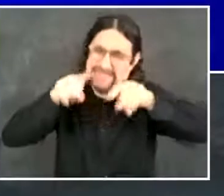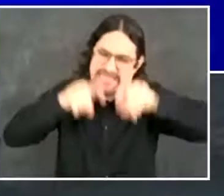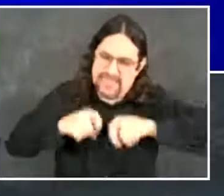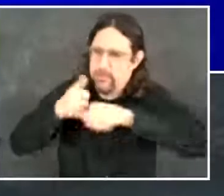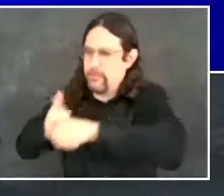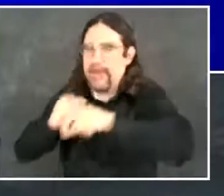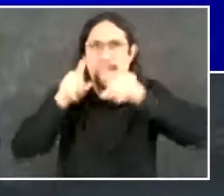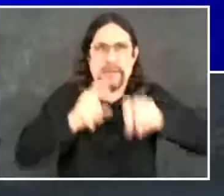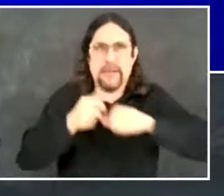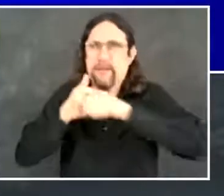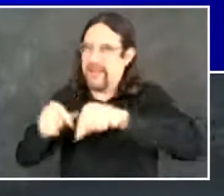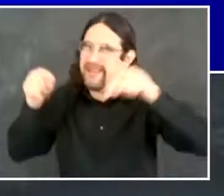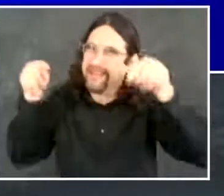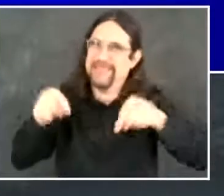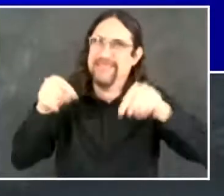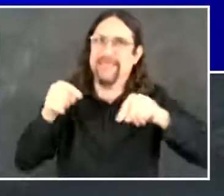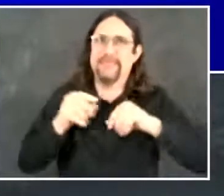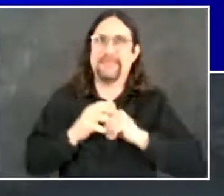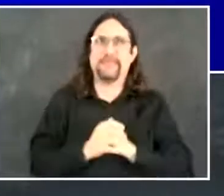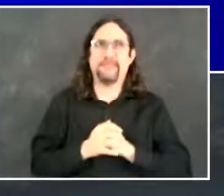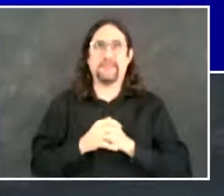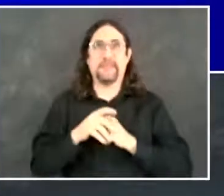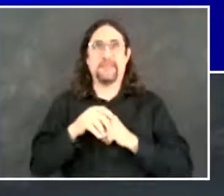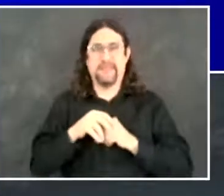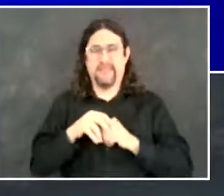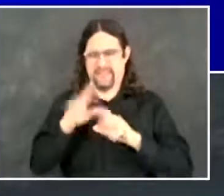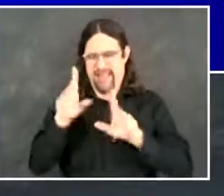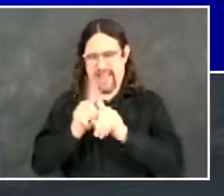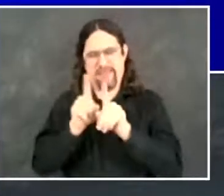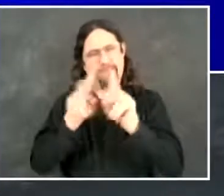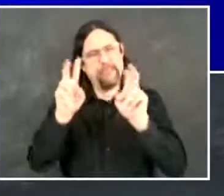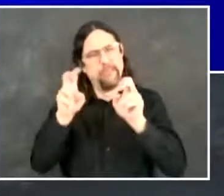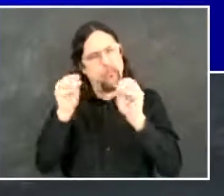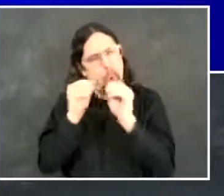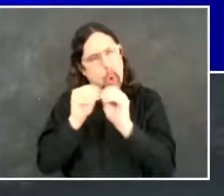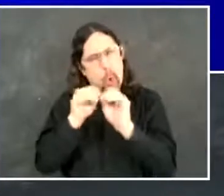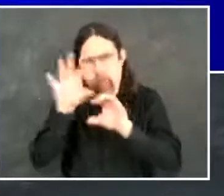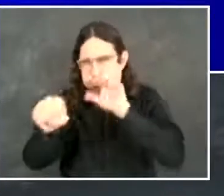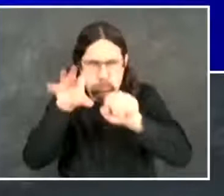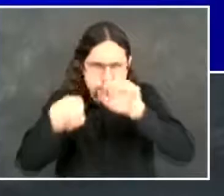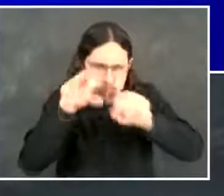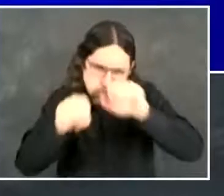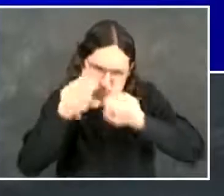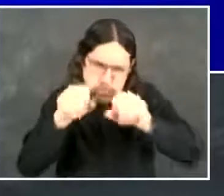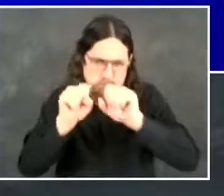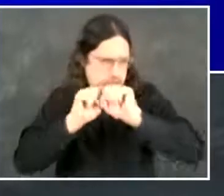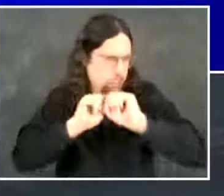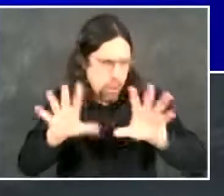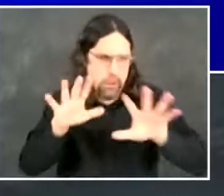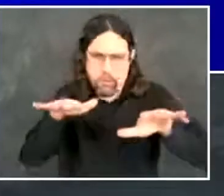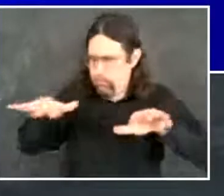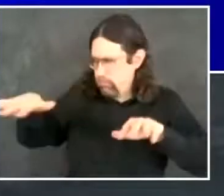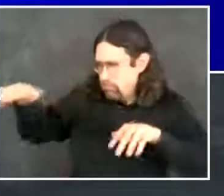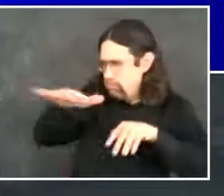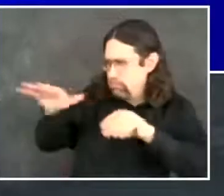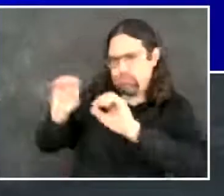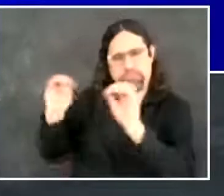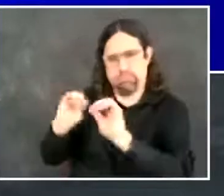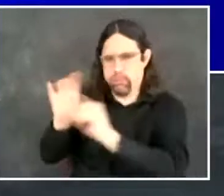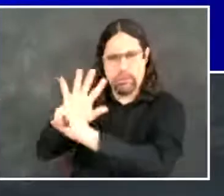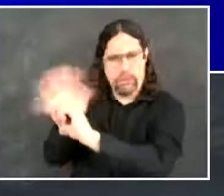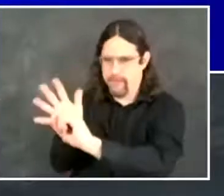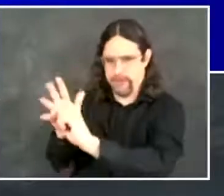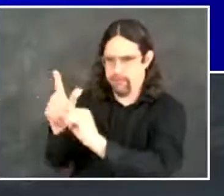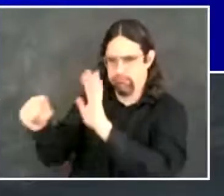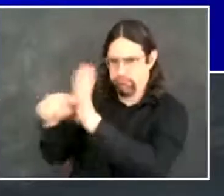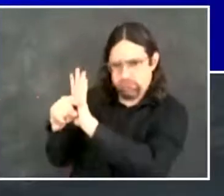Now that takes the pieces coming together. We're making a lot of progress in terms of testing, but we